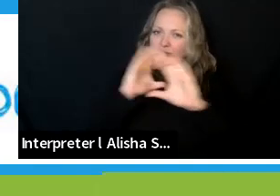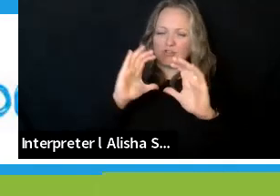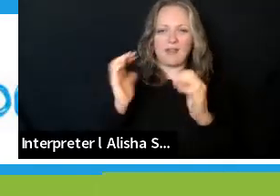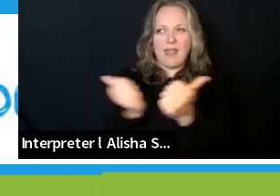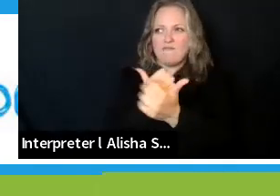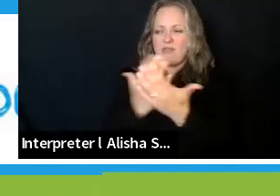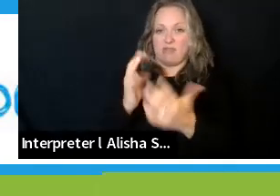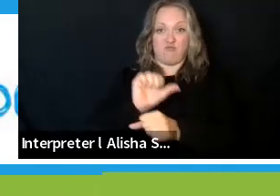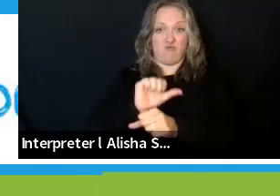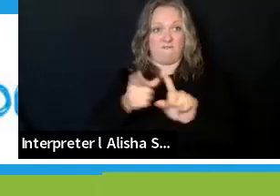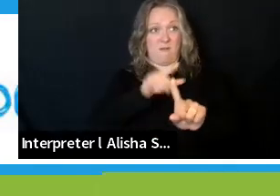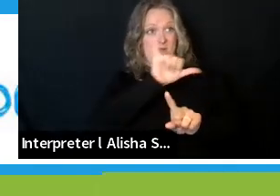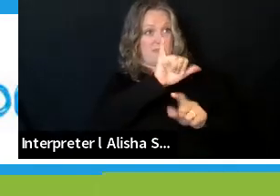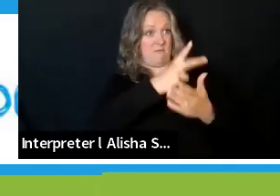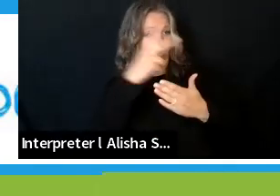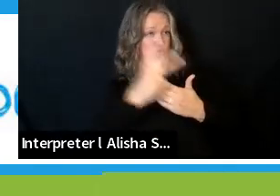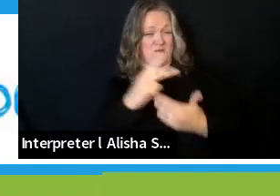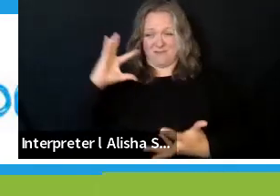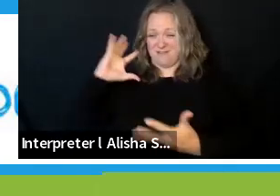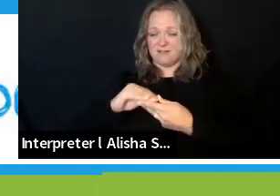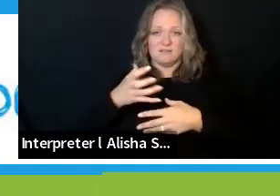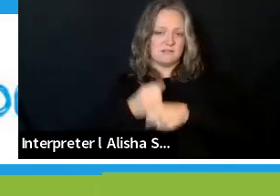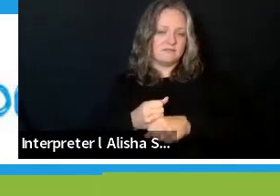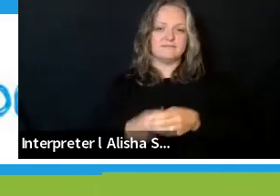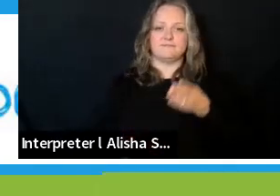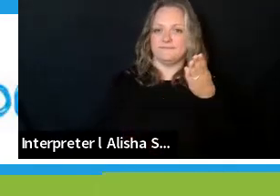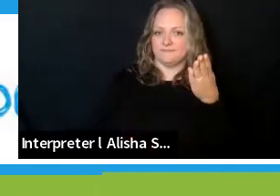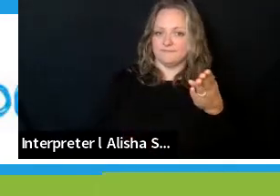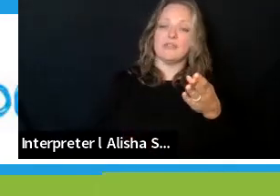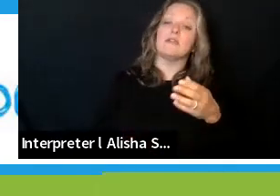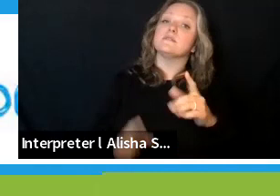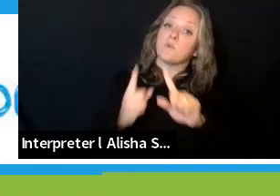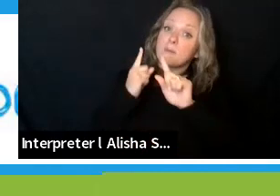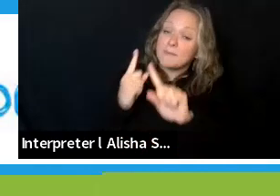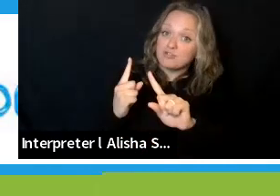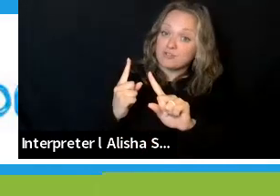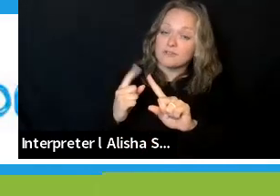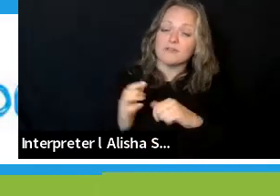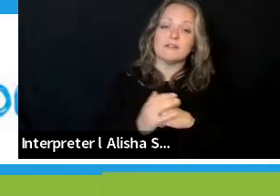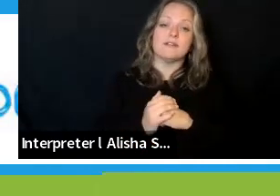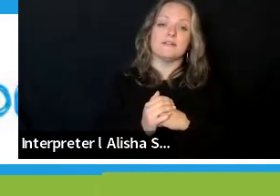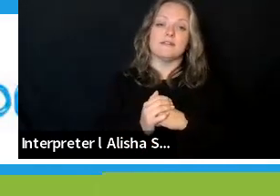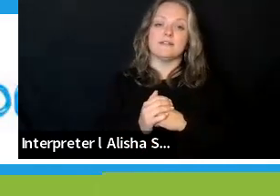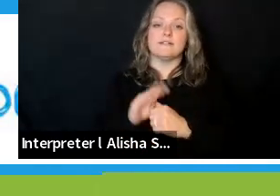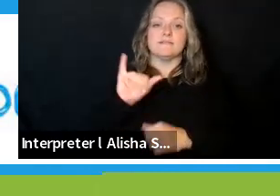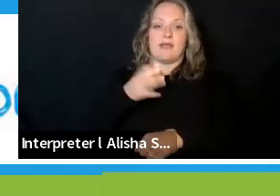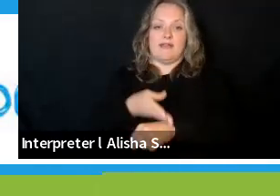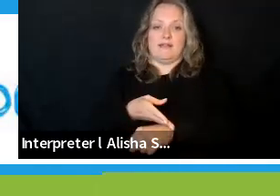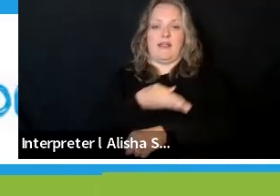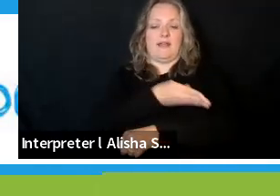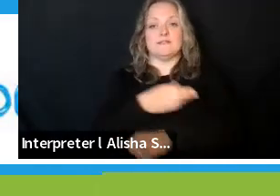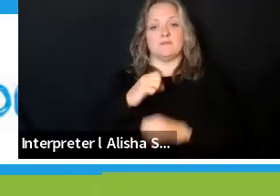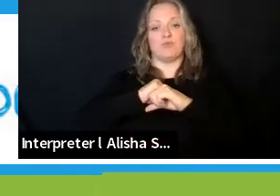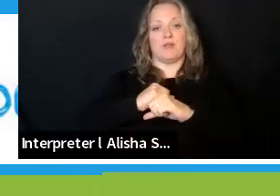that's come out of it. So the mission for Kentucky Strengthening Families is by enhancing protective factors